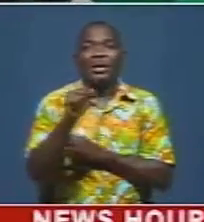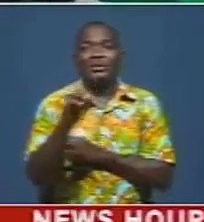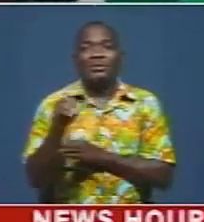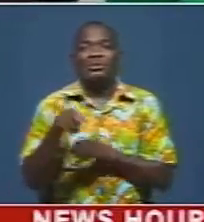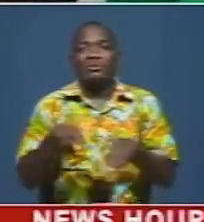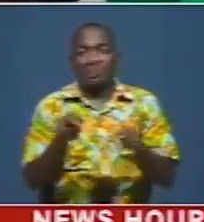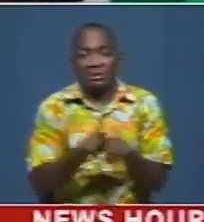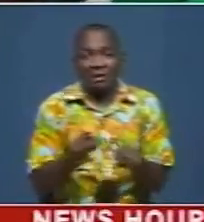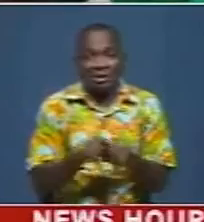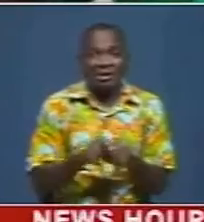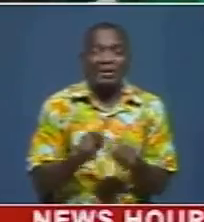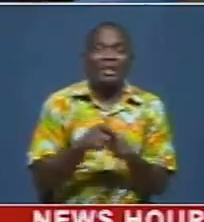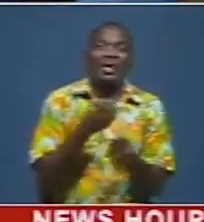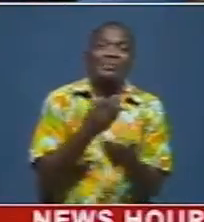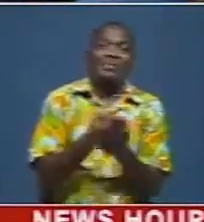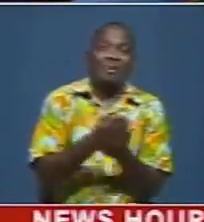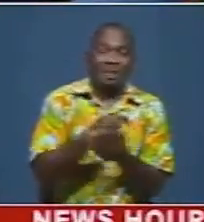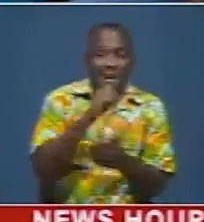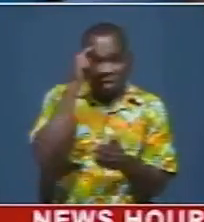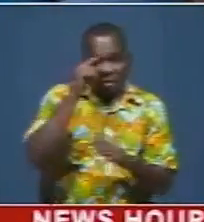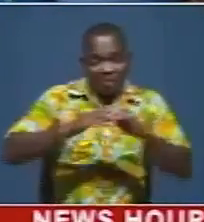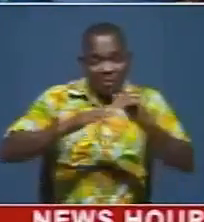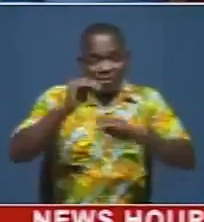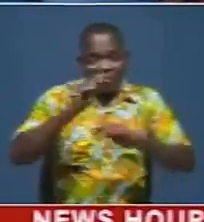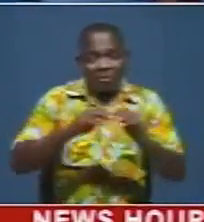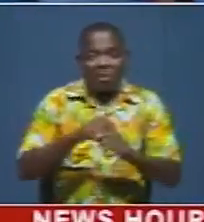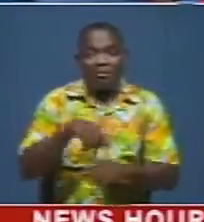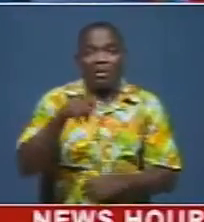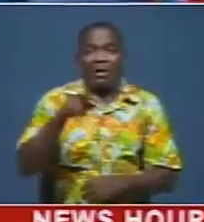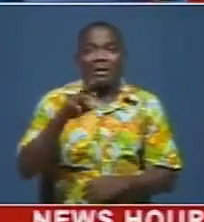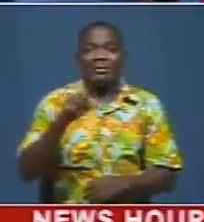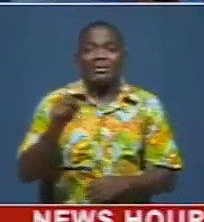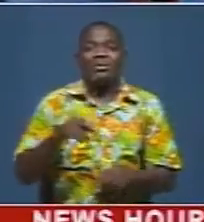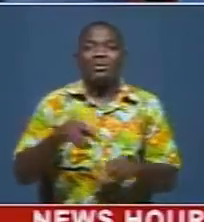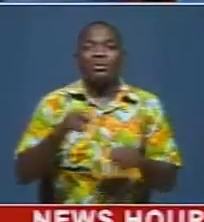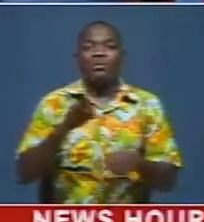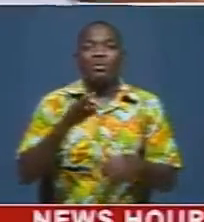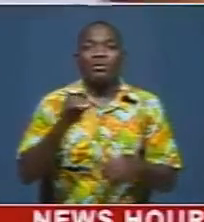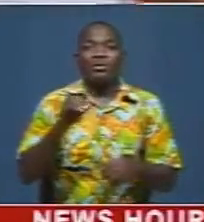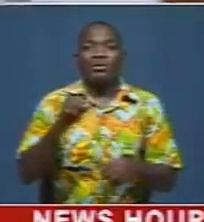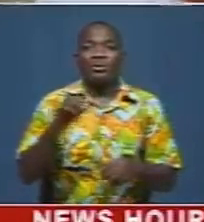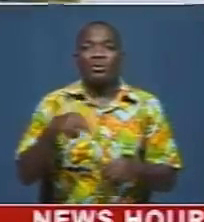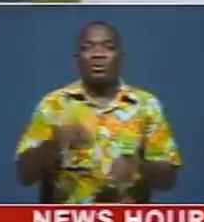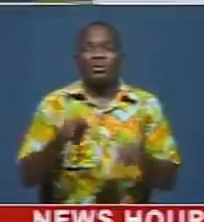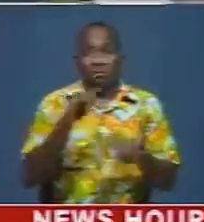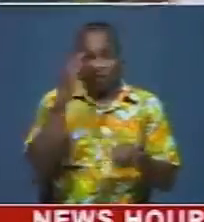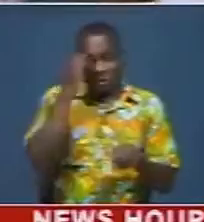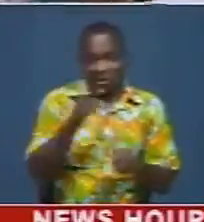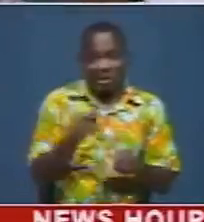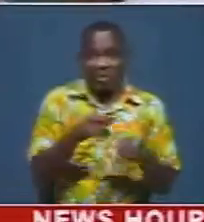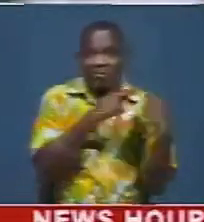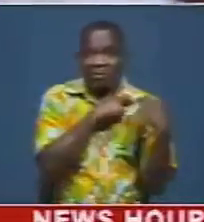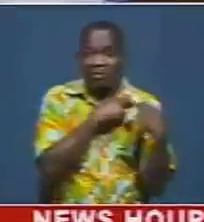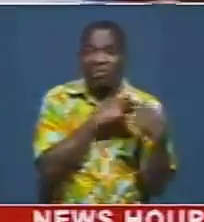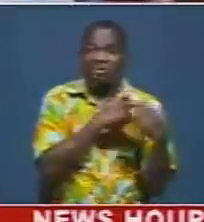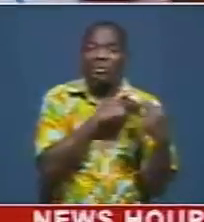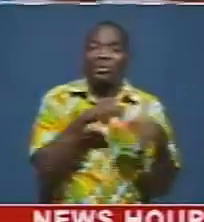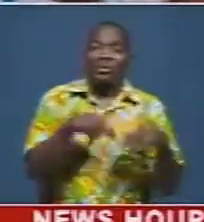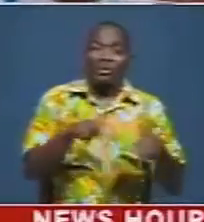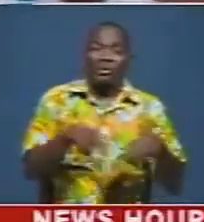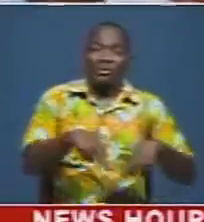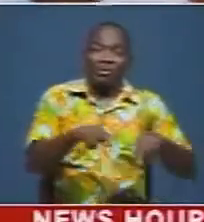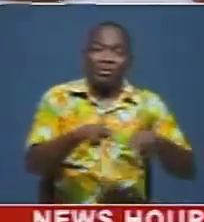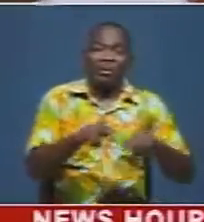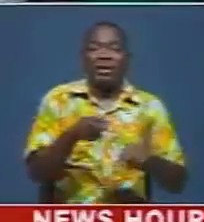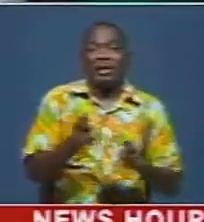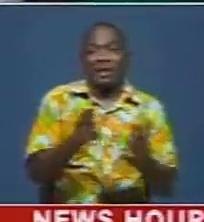Road. They, however, appealed for the construction of the Praso Fosso Road. The Minister for Roads and Highways, Mr.